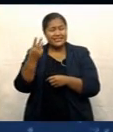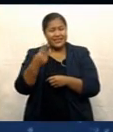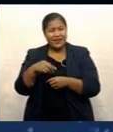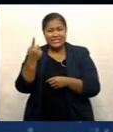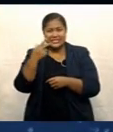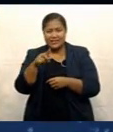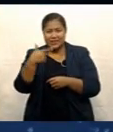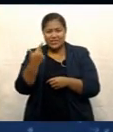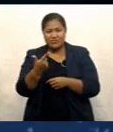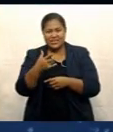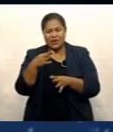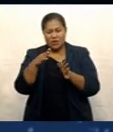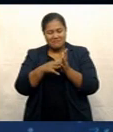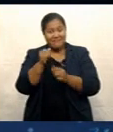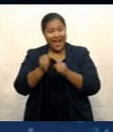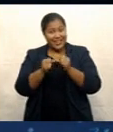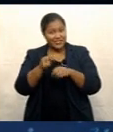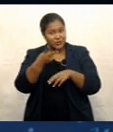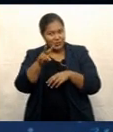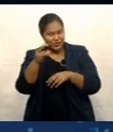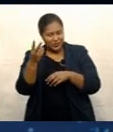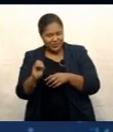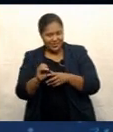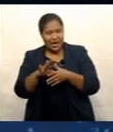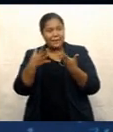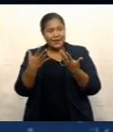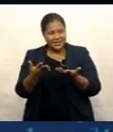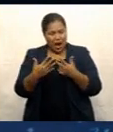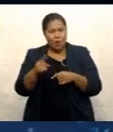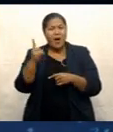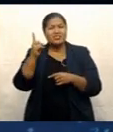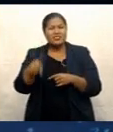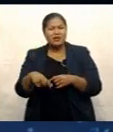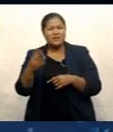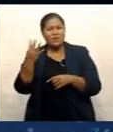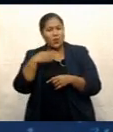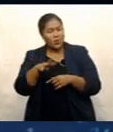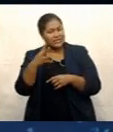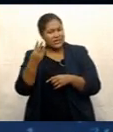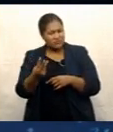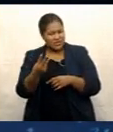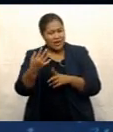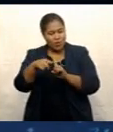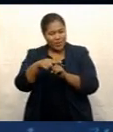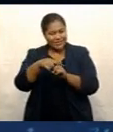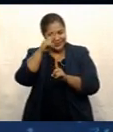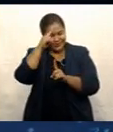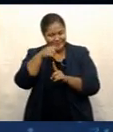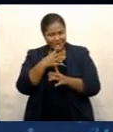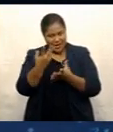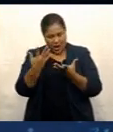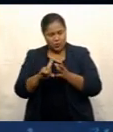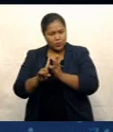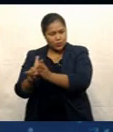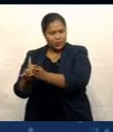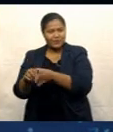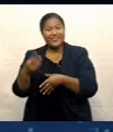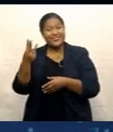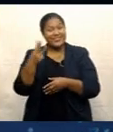cases since March 2020. There are currently 1,043 active cases in isolation,